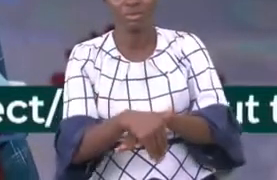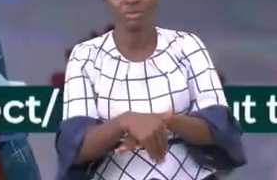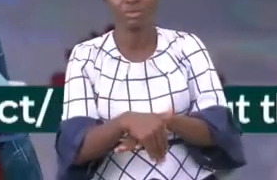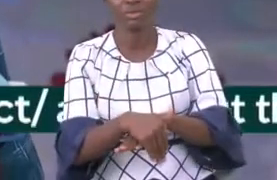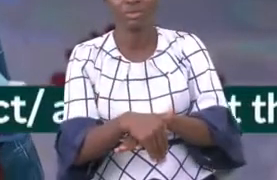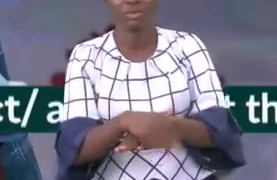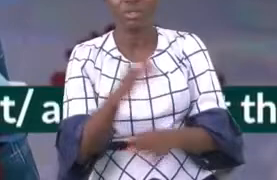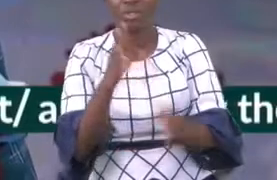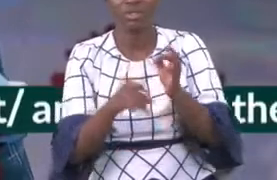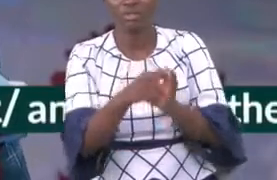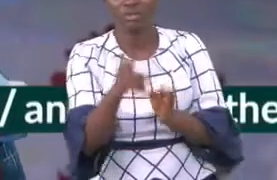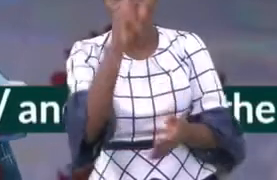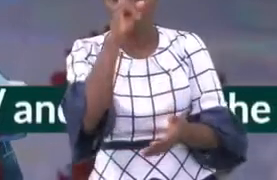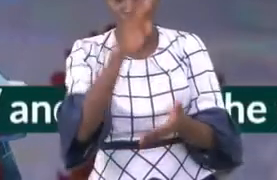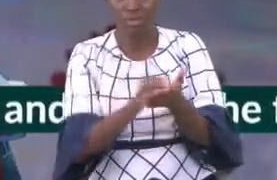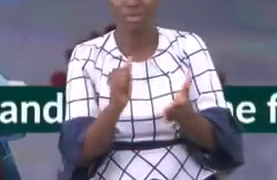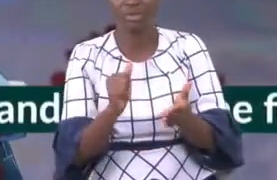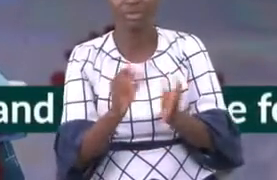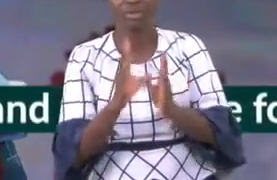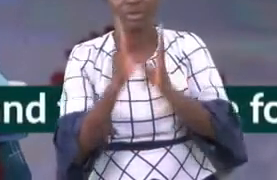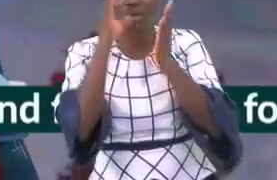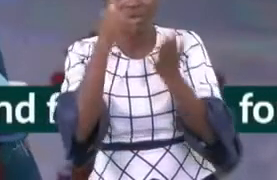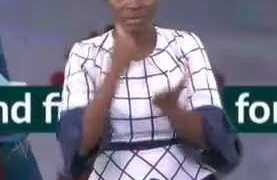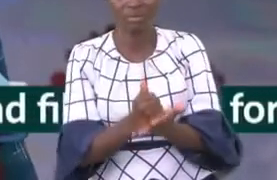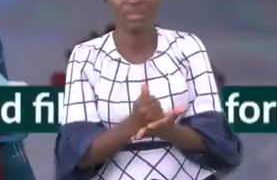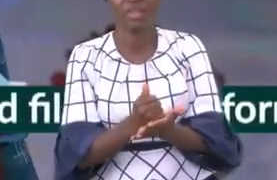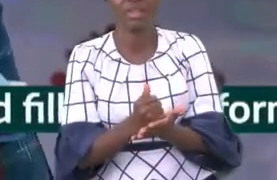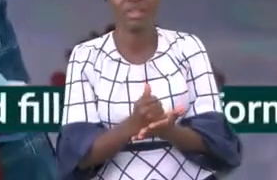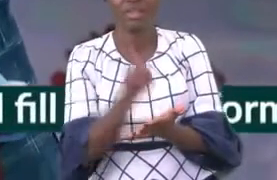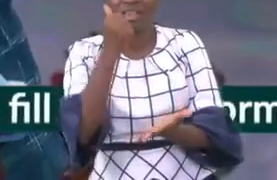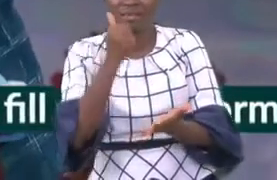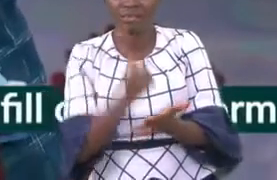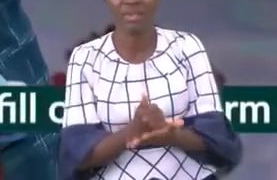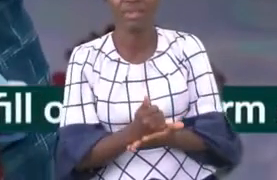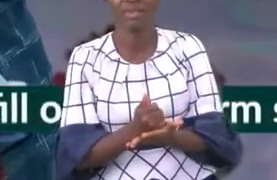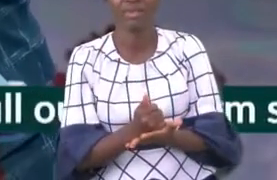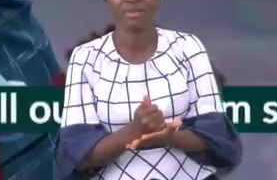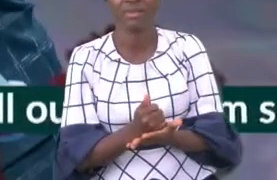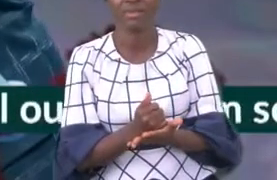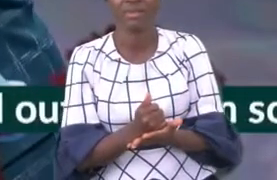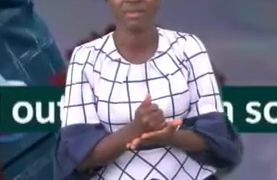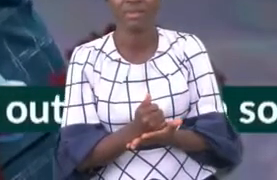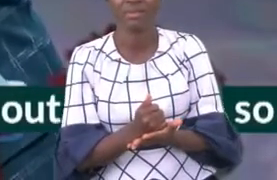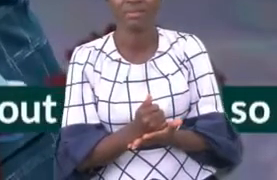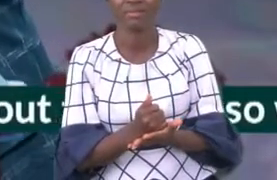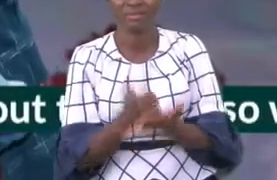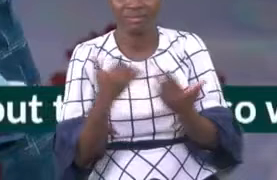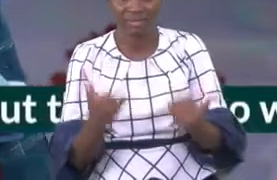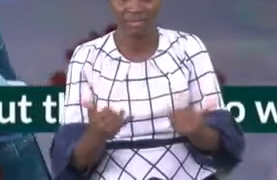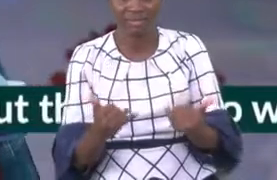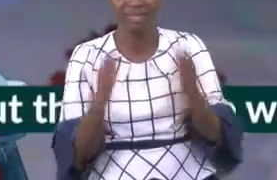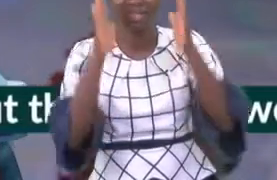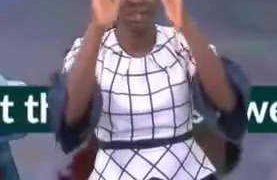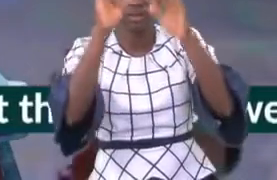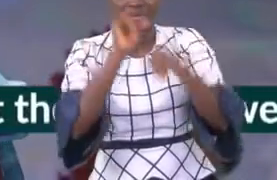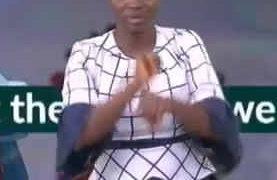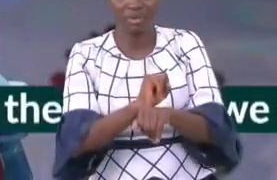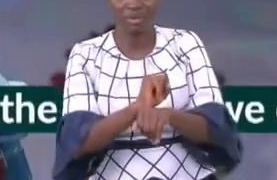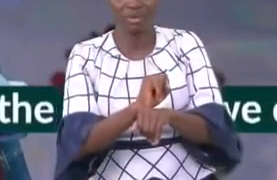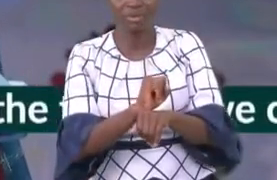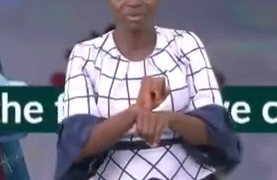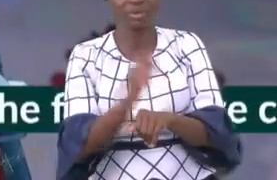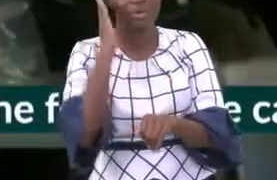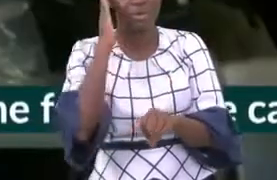Get ready for miracle. Wherever you are, online, physically here, get